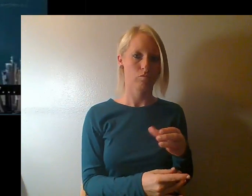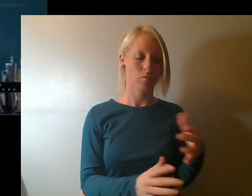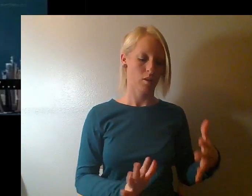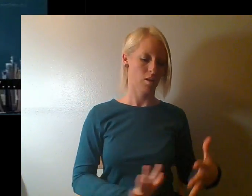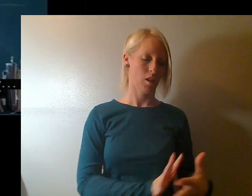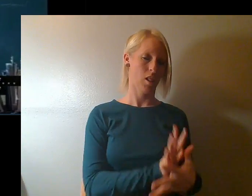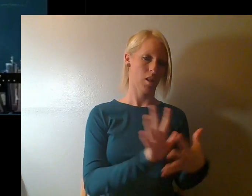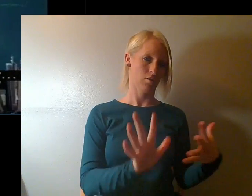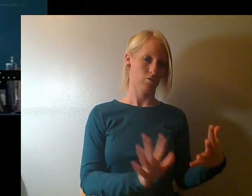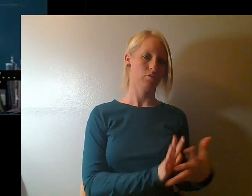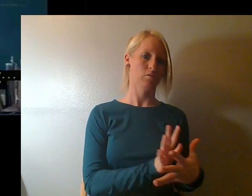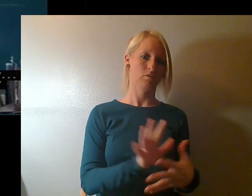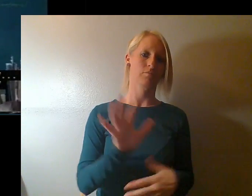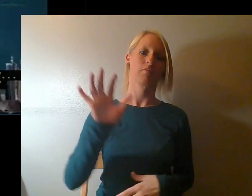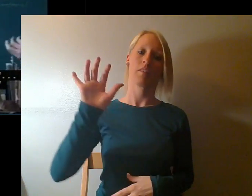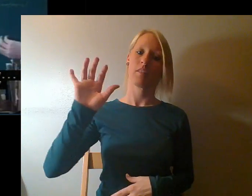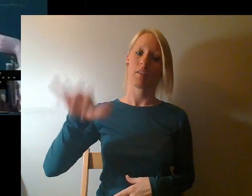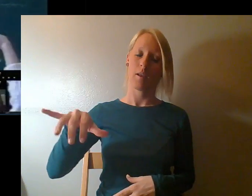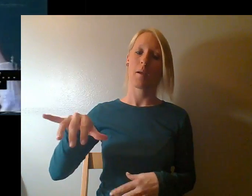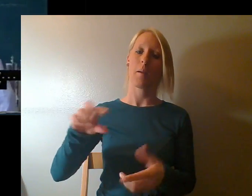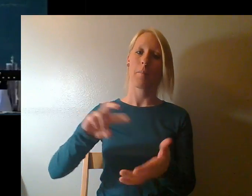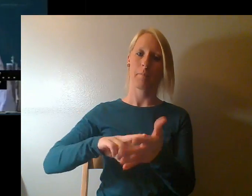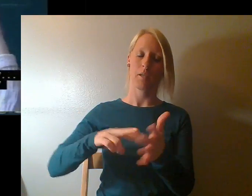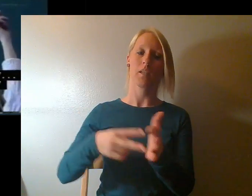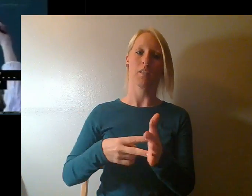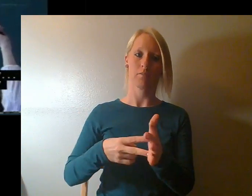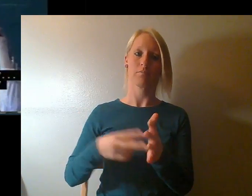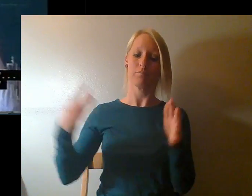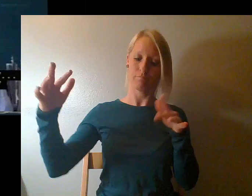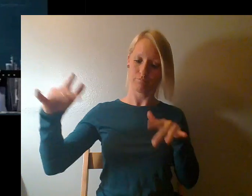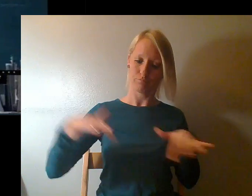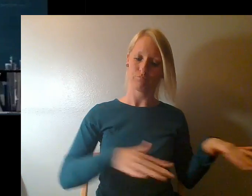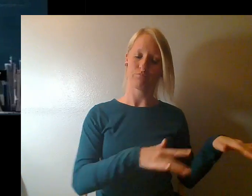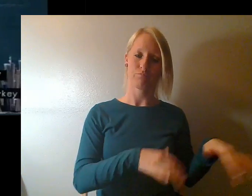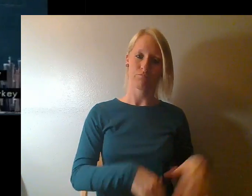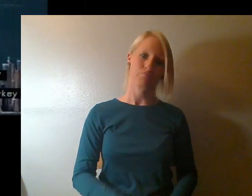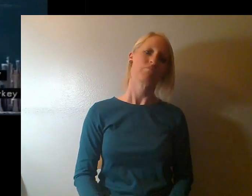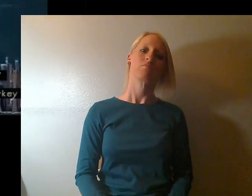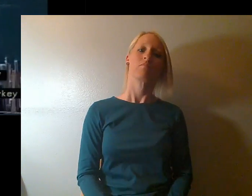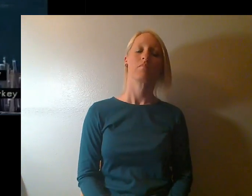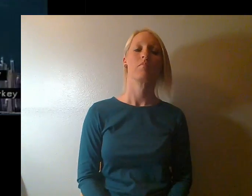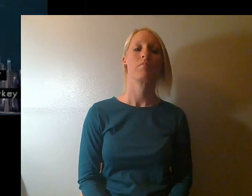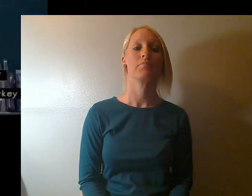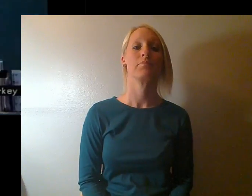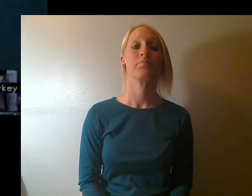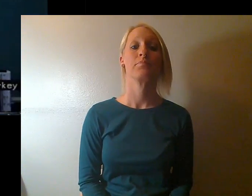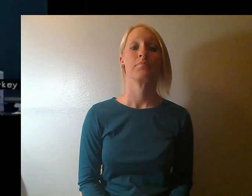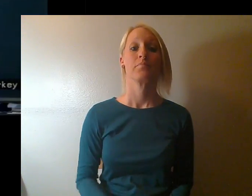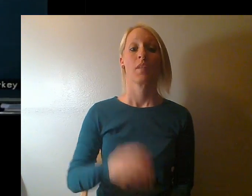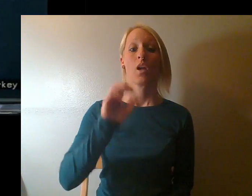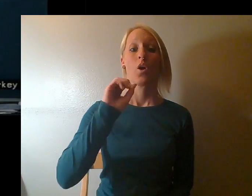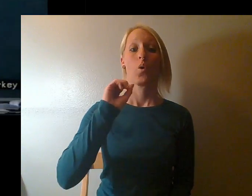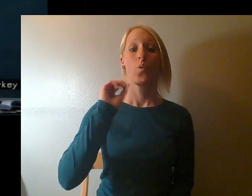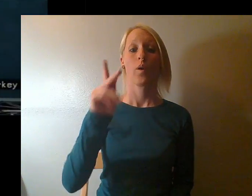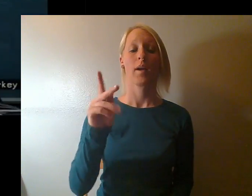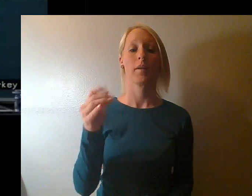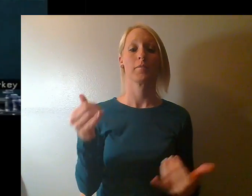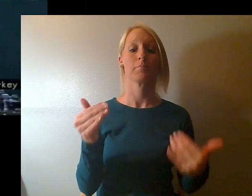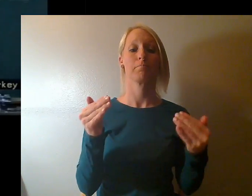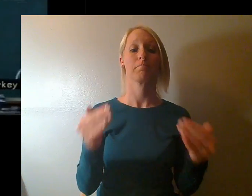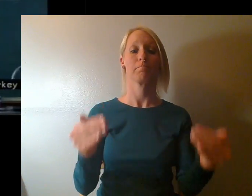the definition of diffusion. All right. Now, how many people had turkey dinner for